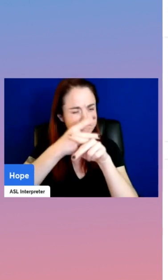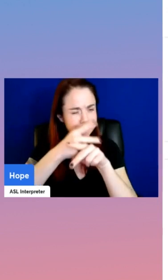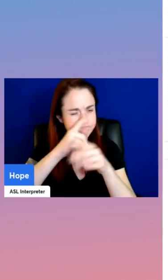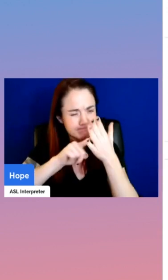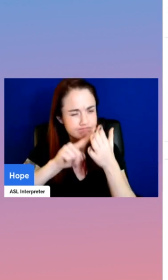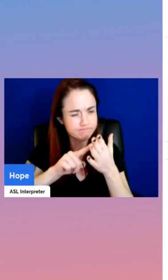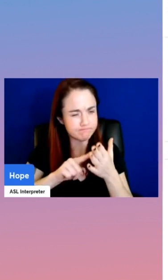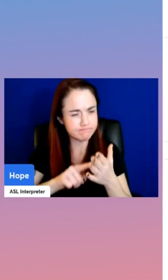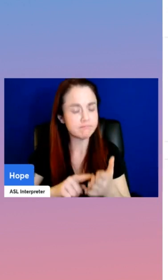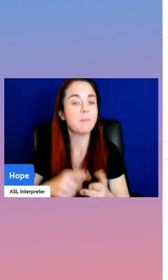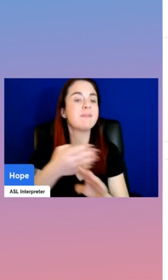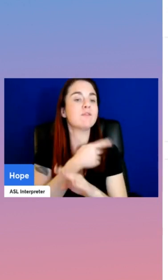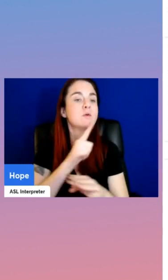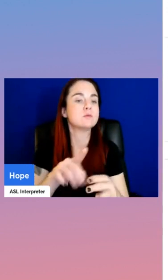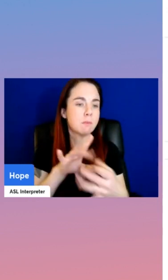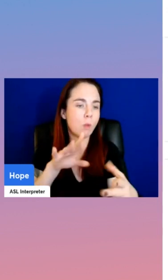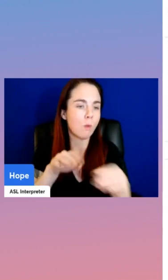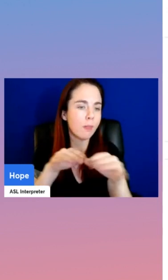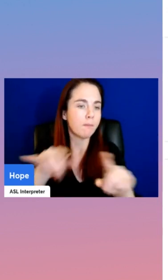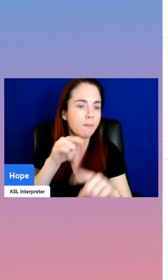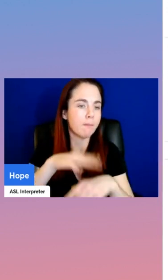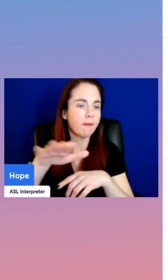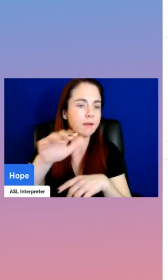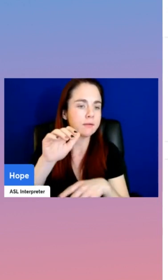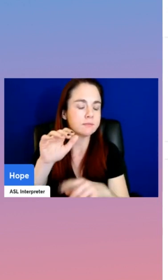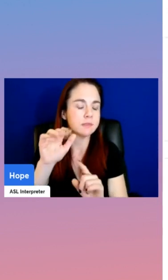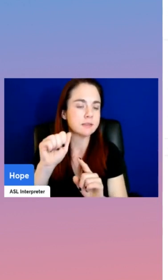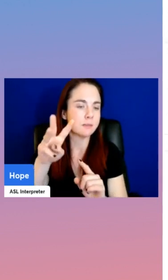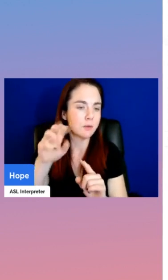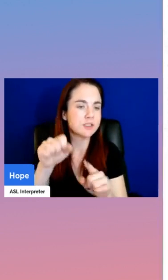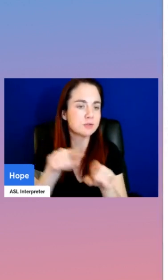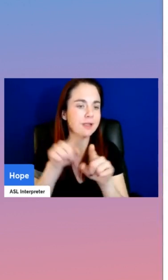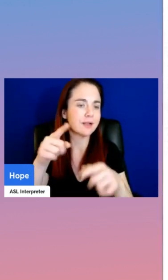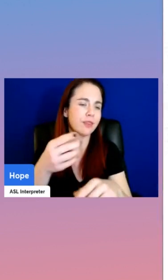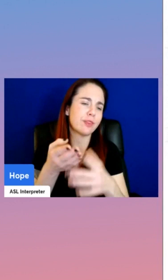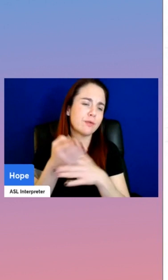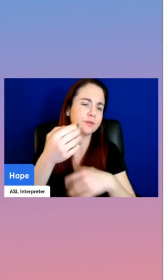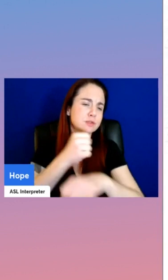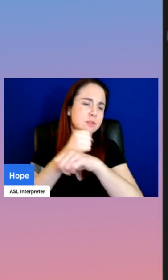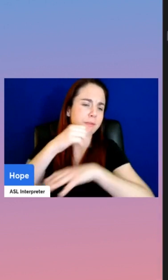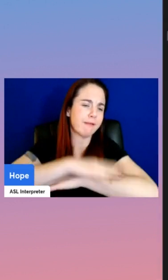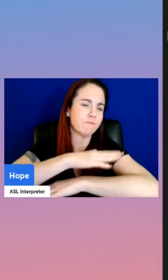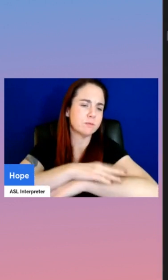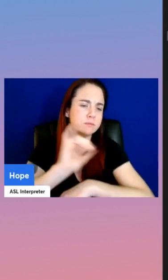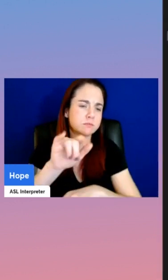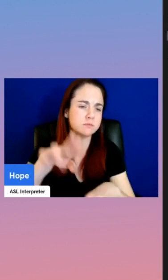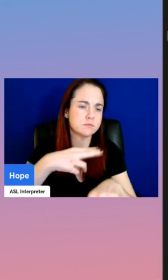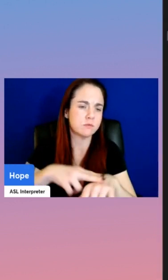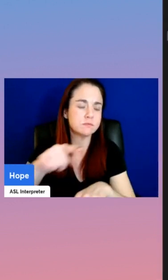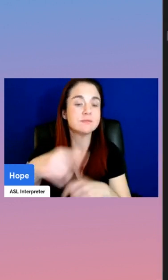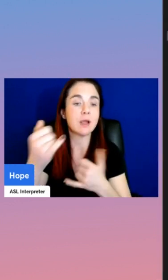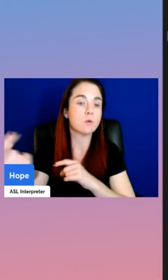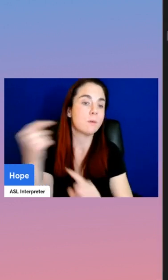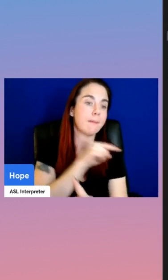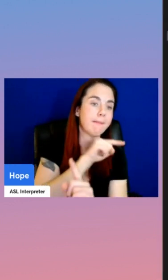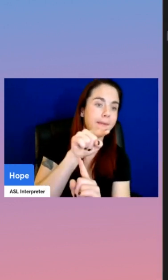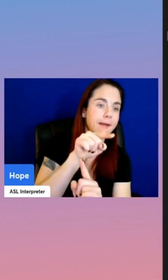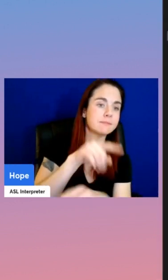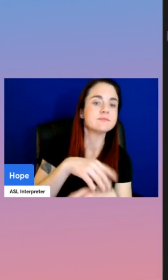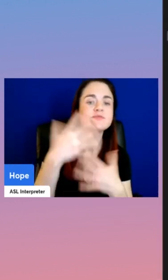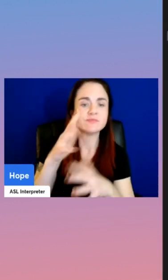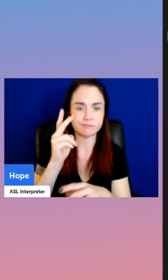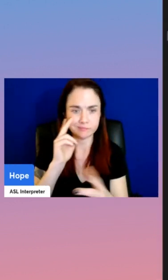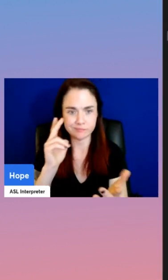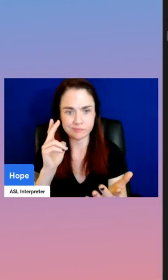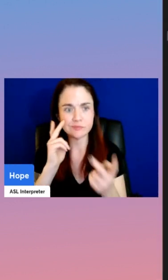them actually on AWS, and you can do this with Orca Security Platform, of course. So let's go back to our run. Now that we saw that